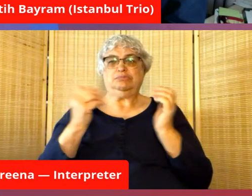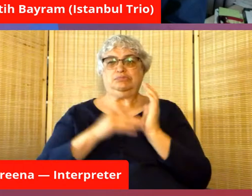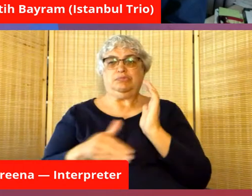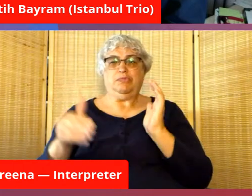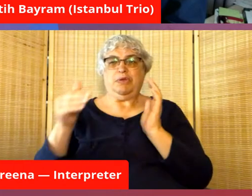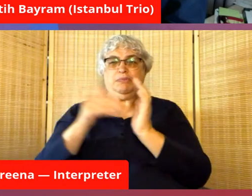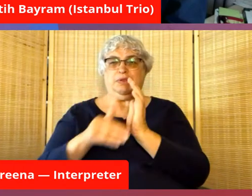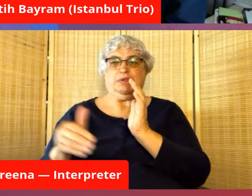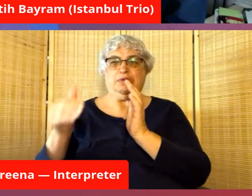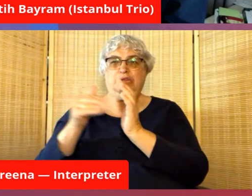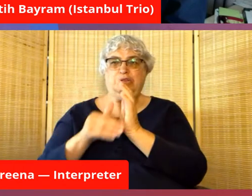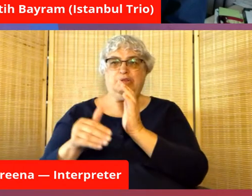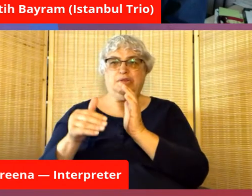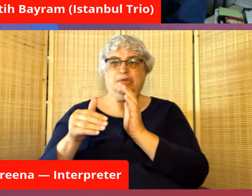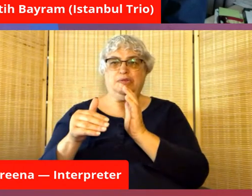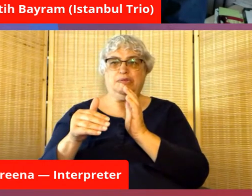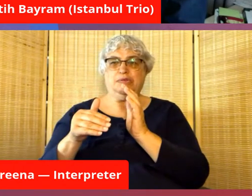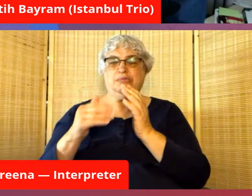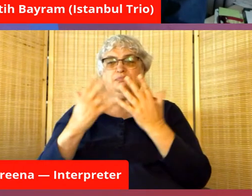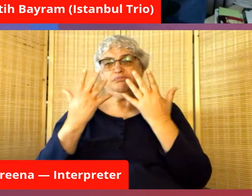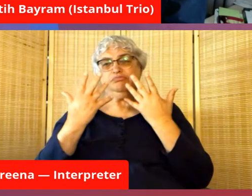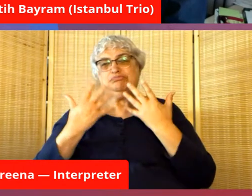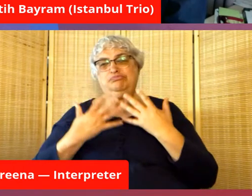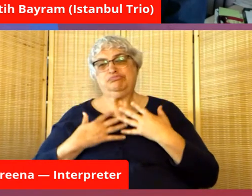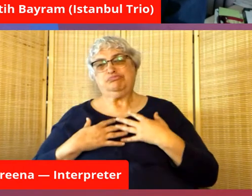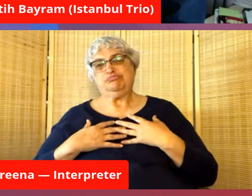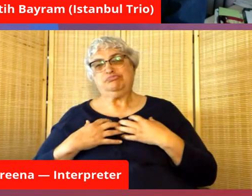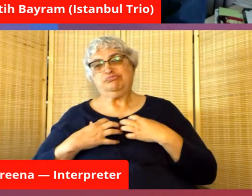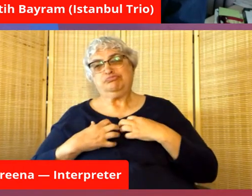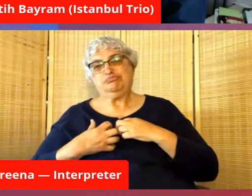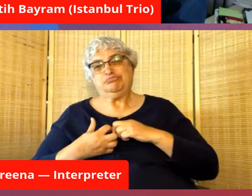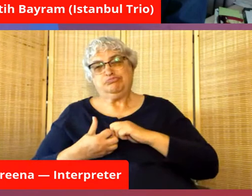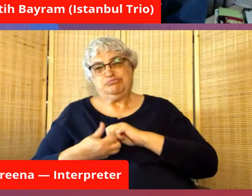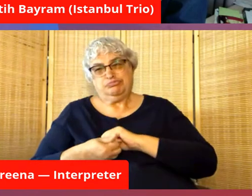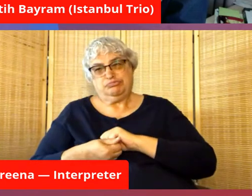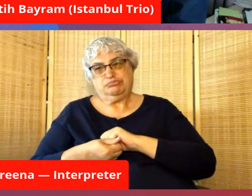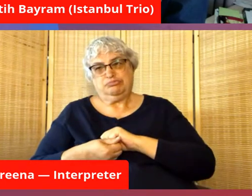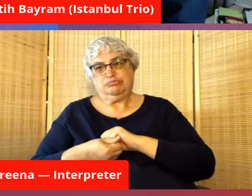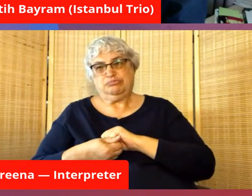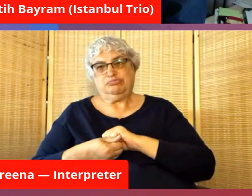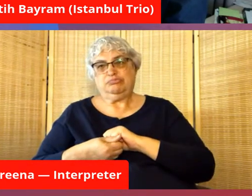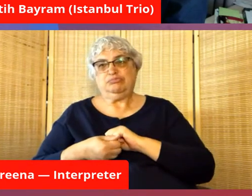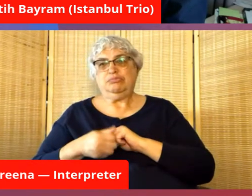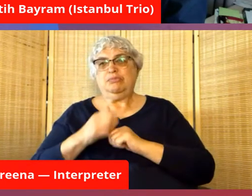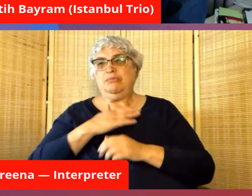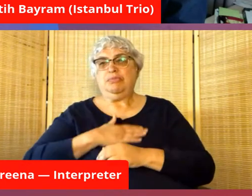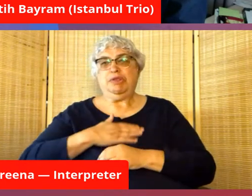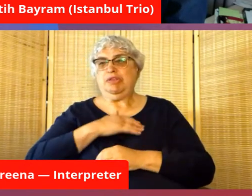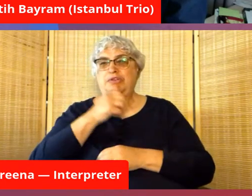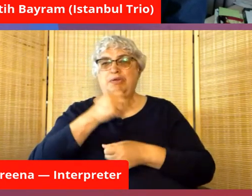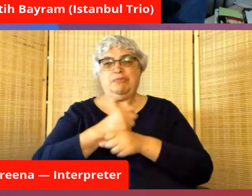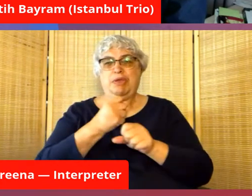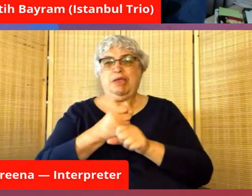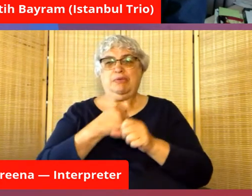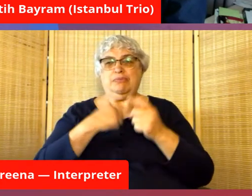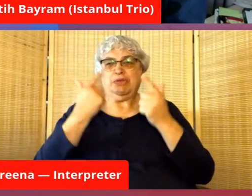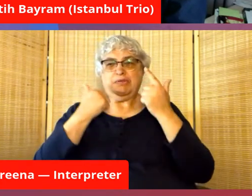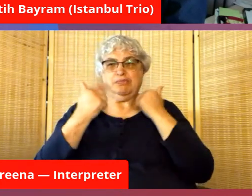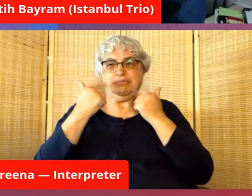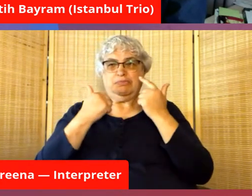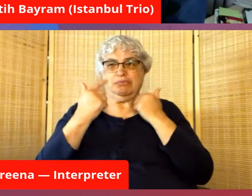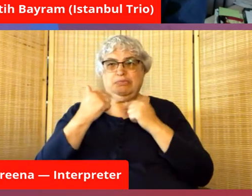repetition, there's this sorrow in the heart. And please don't make me cry. Ağlatmalar,